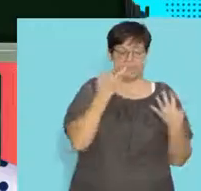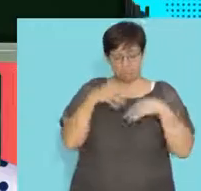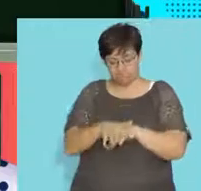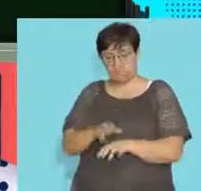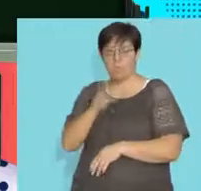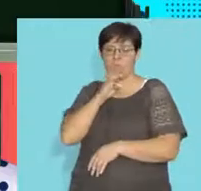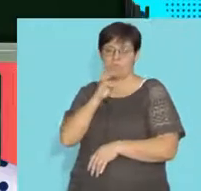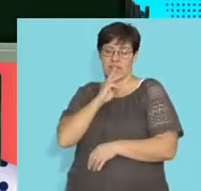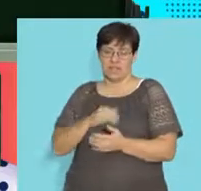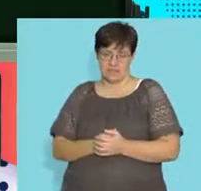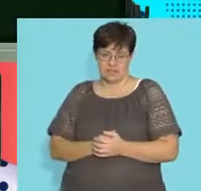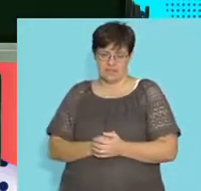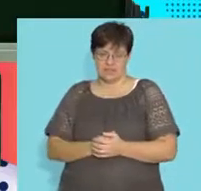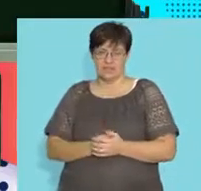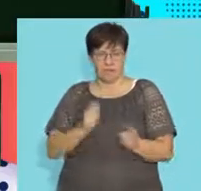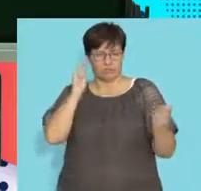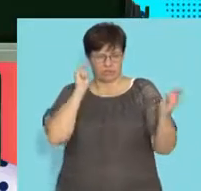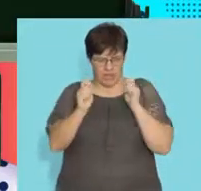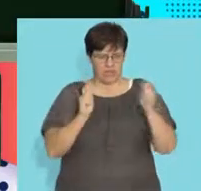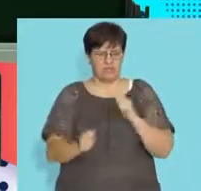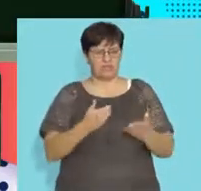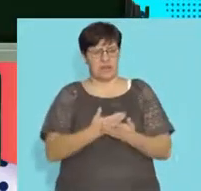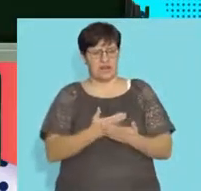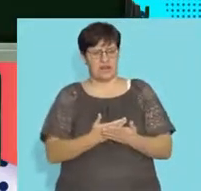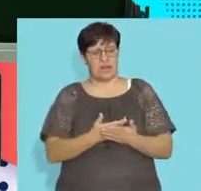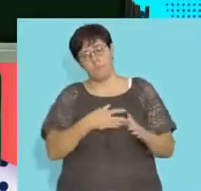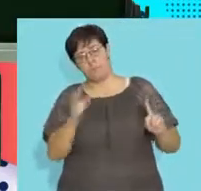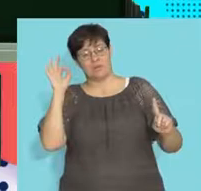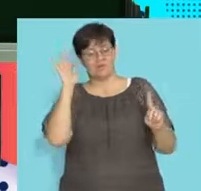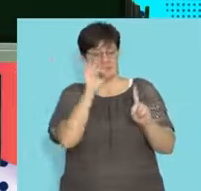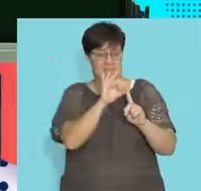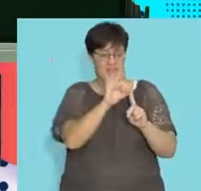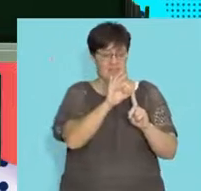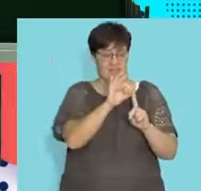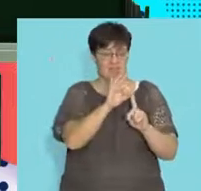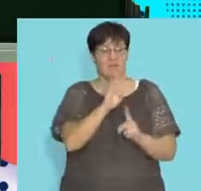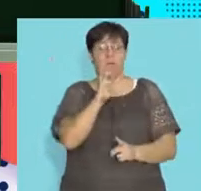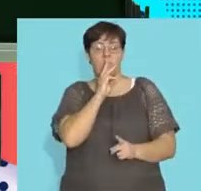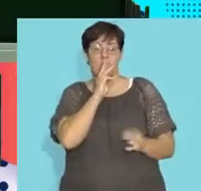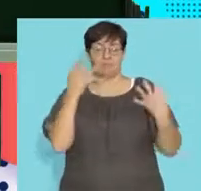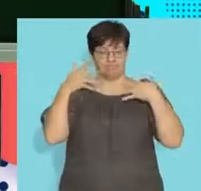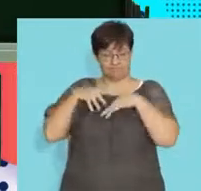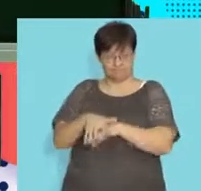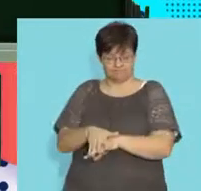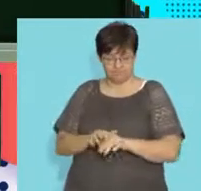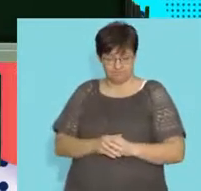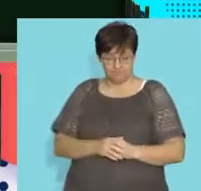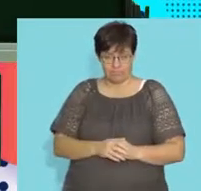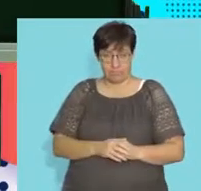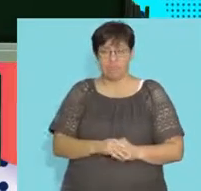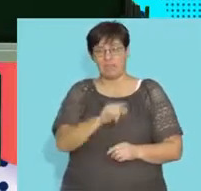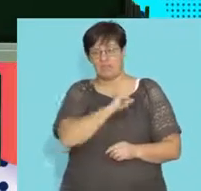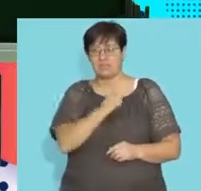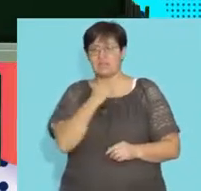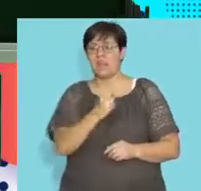that we have for water reacting with water. So we can change this to be specific for the